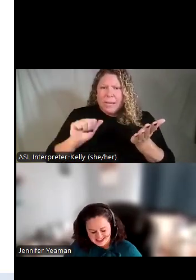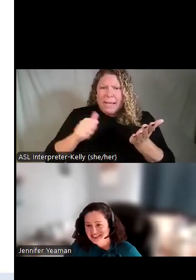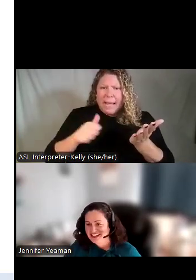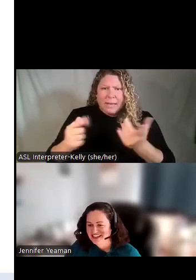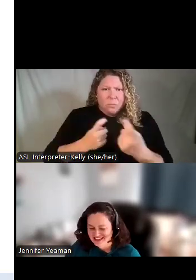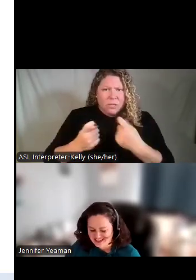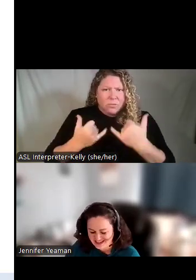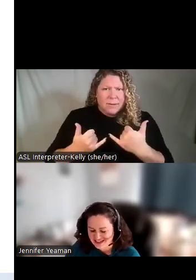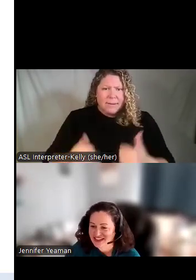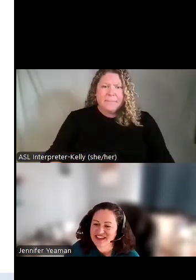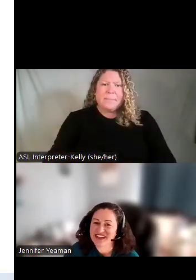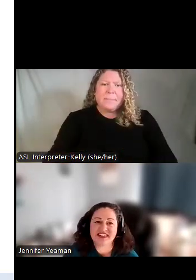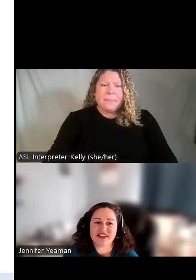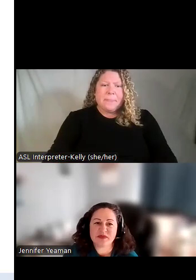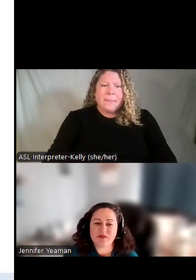questions.